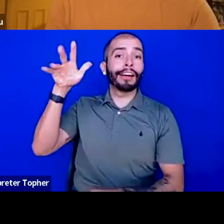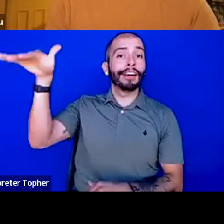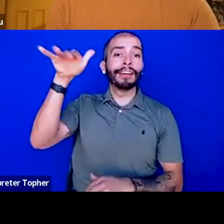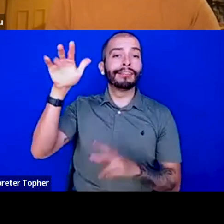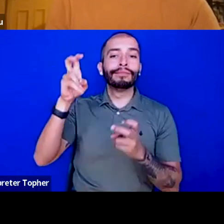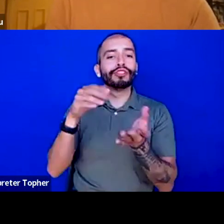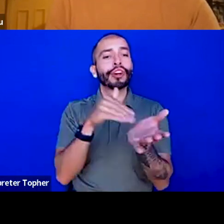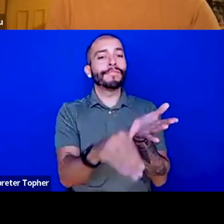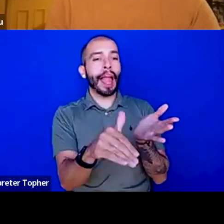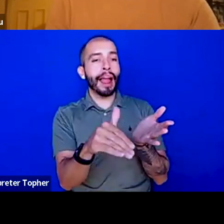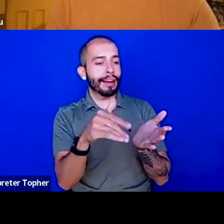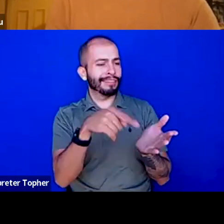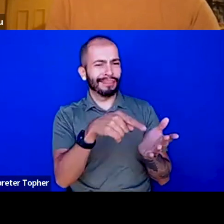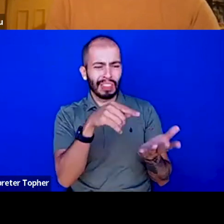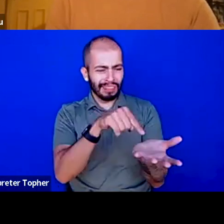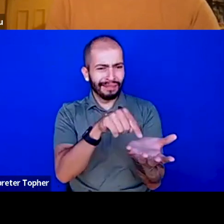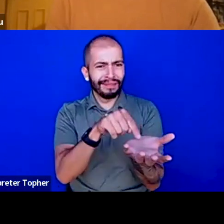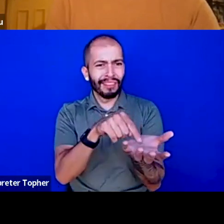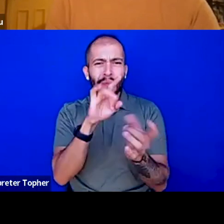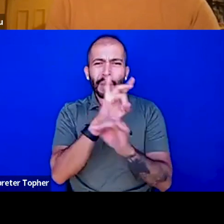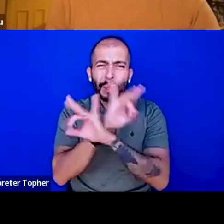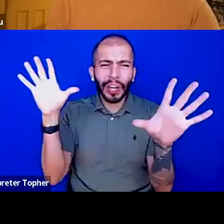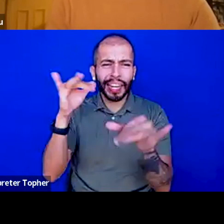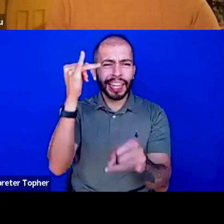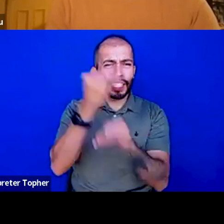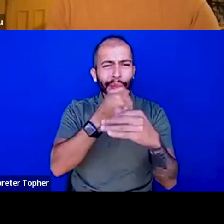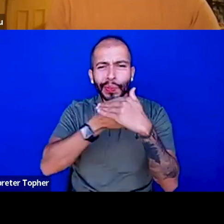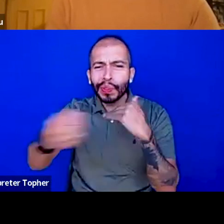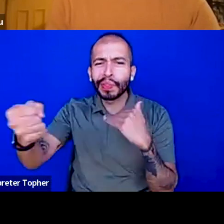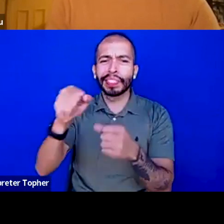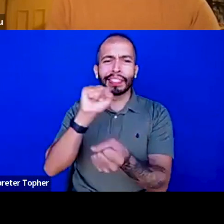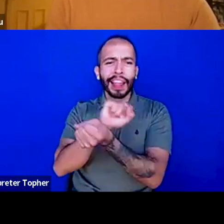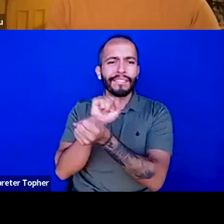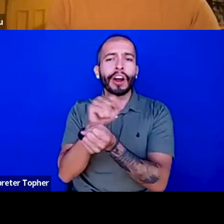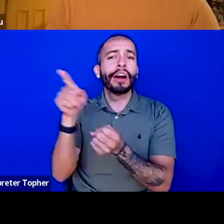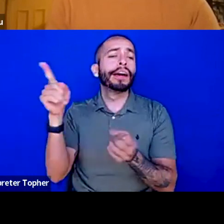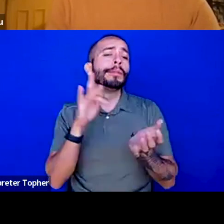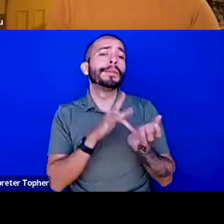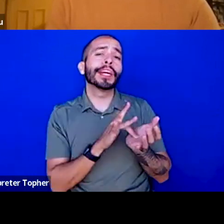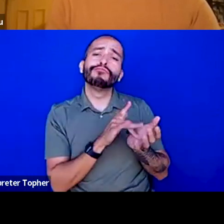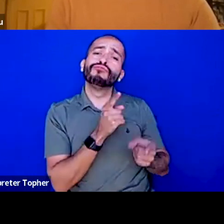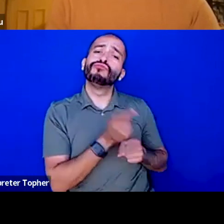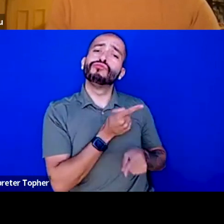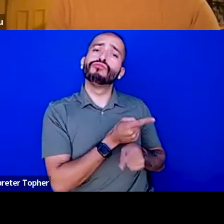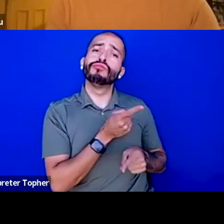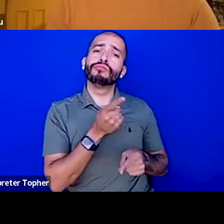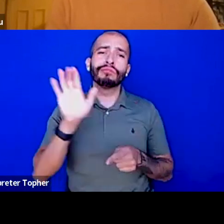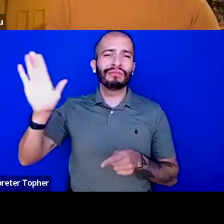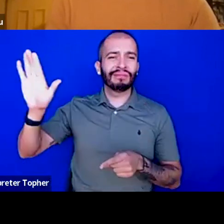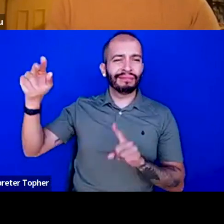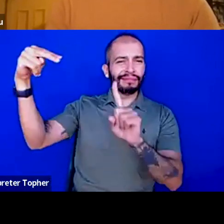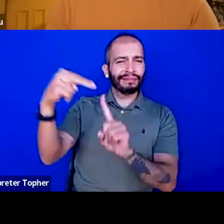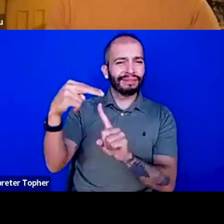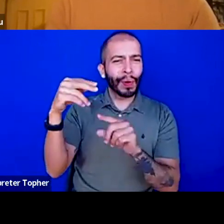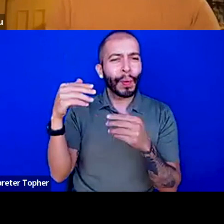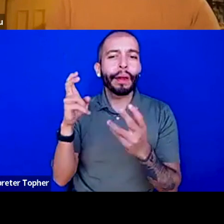chattel slavery. So folks may be familiar with quote unquote diagnoses like